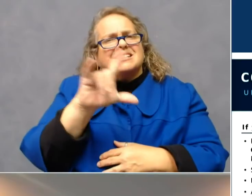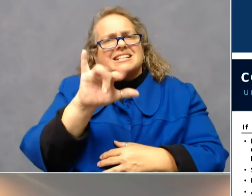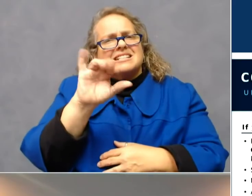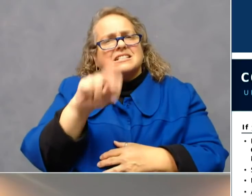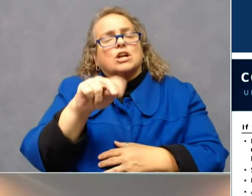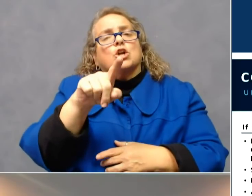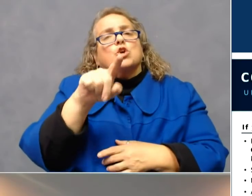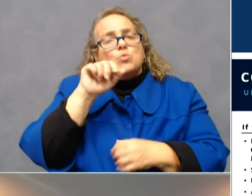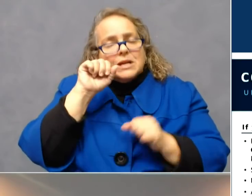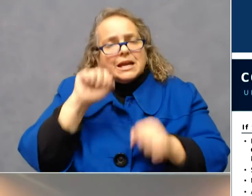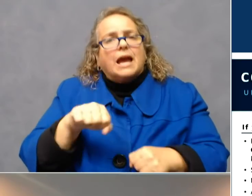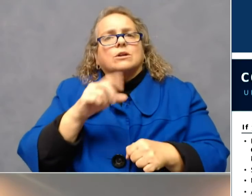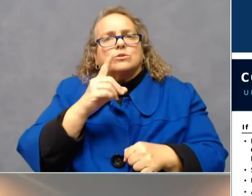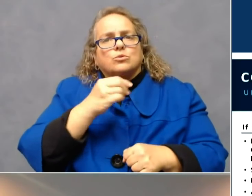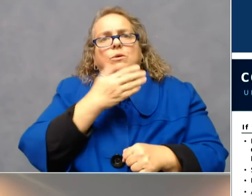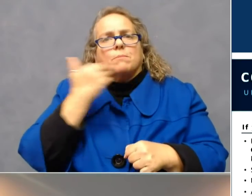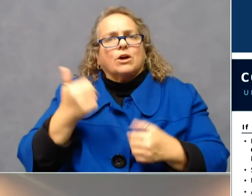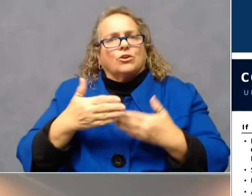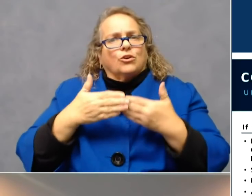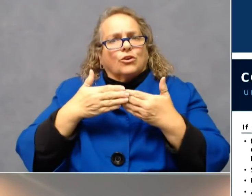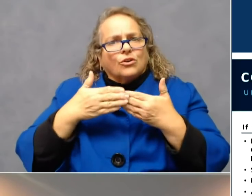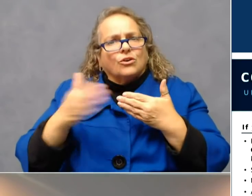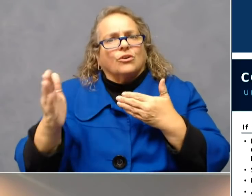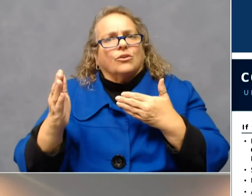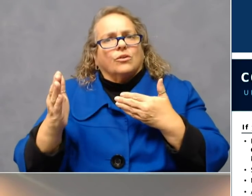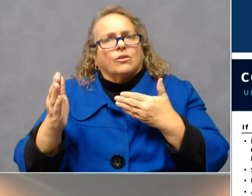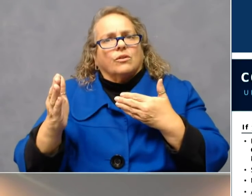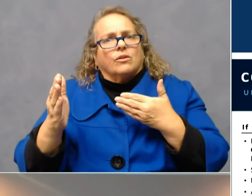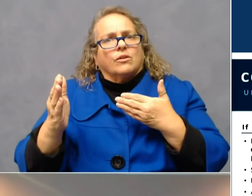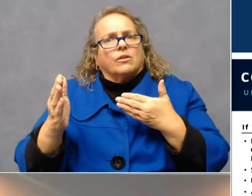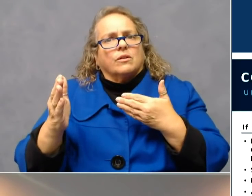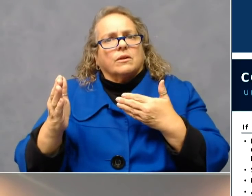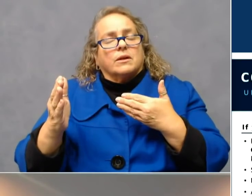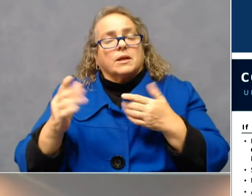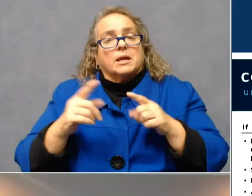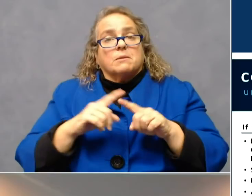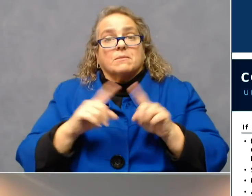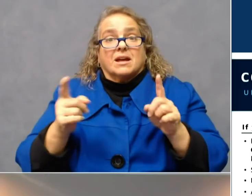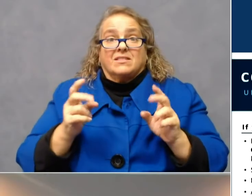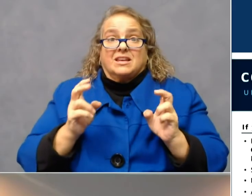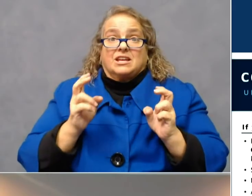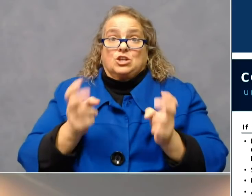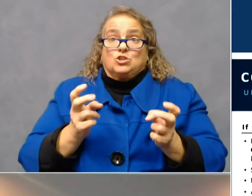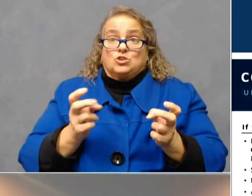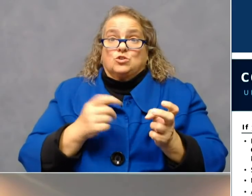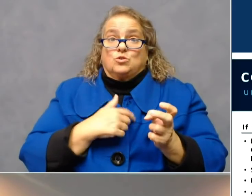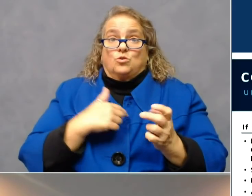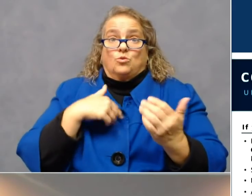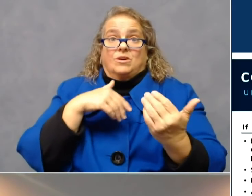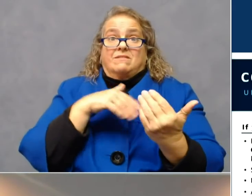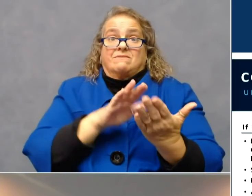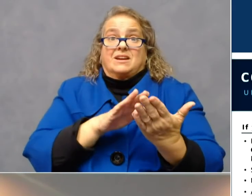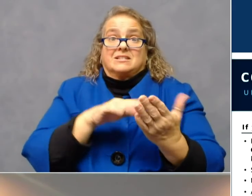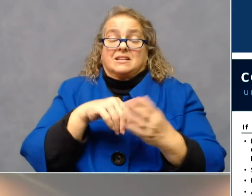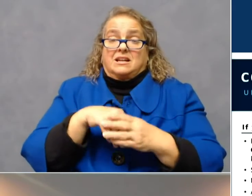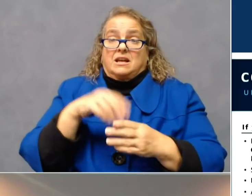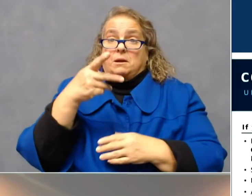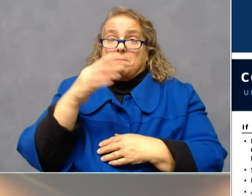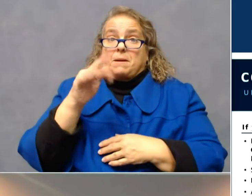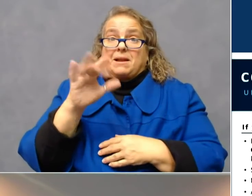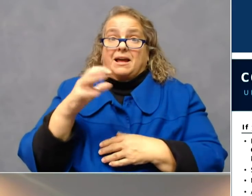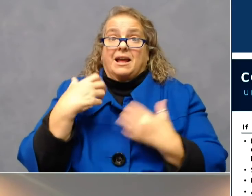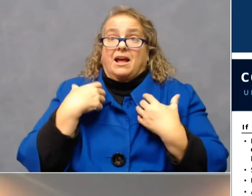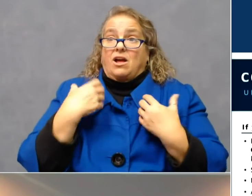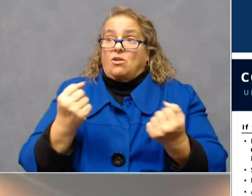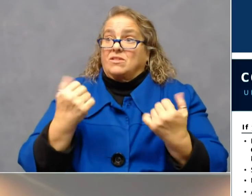around. But the issue that we're facing in the public health arena is that we really are in a mitigation